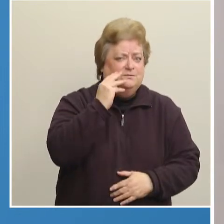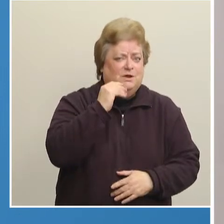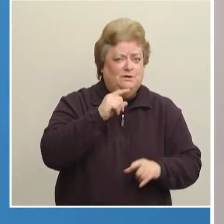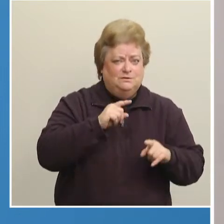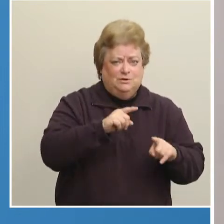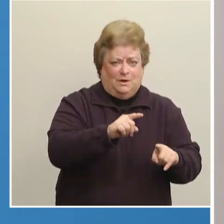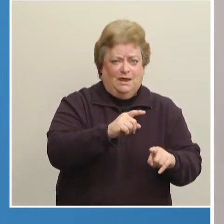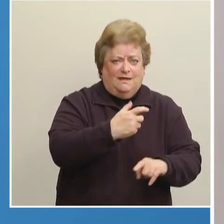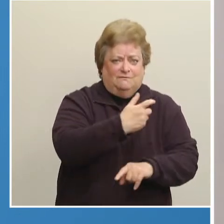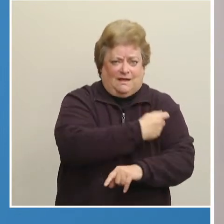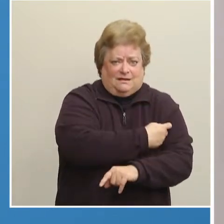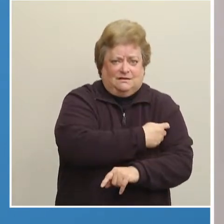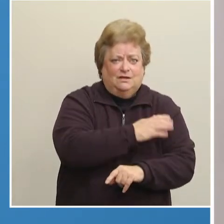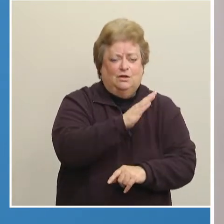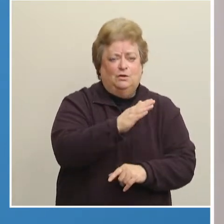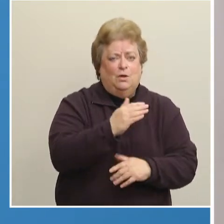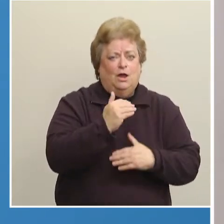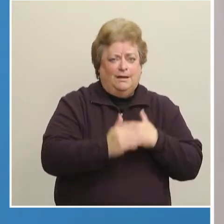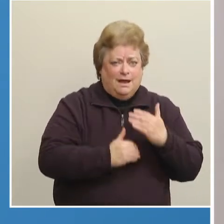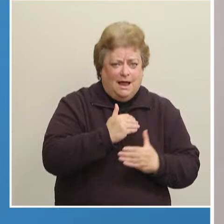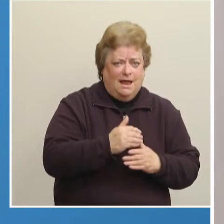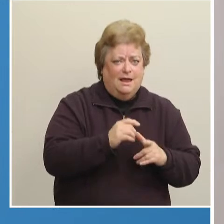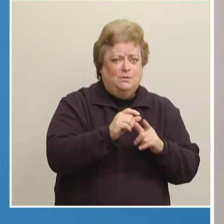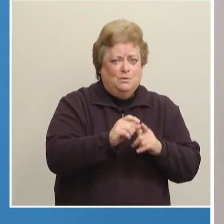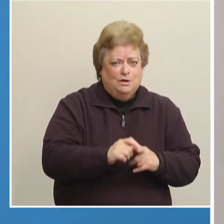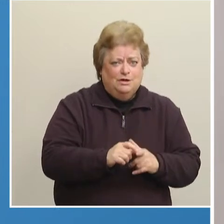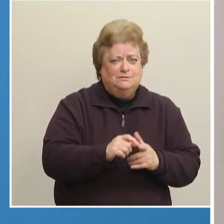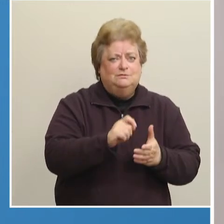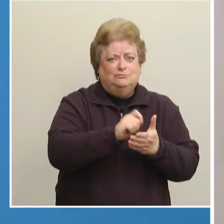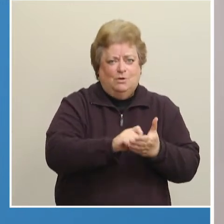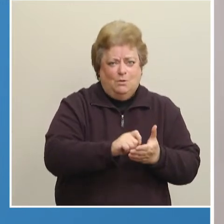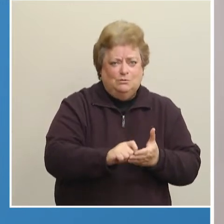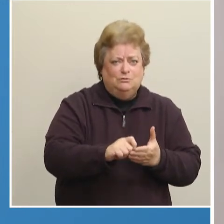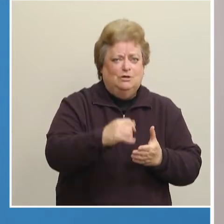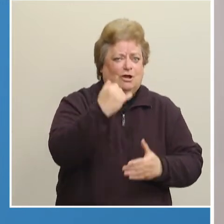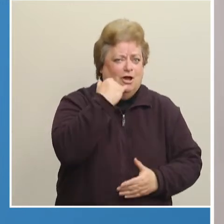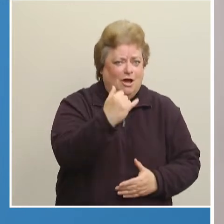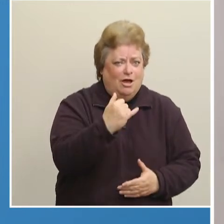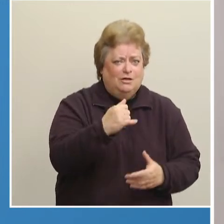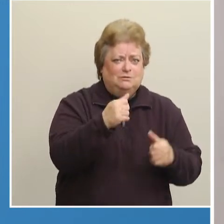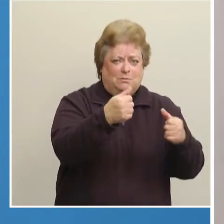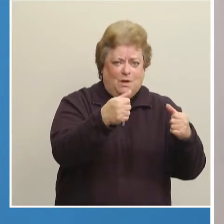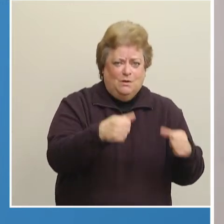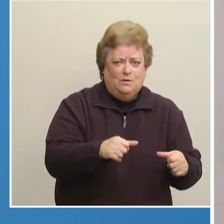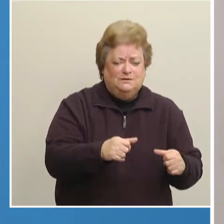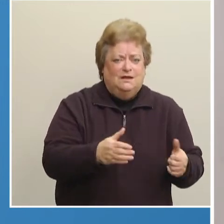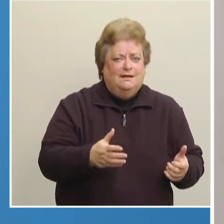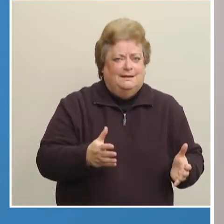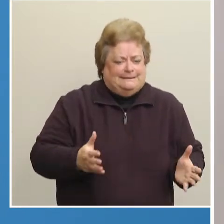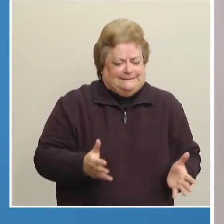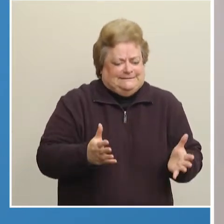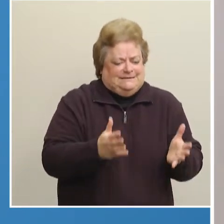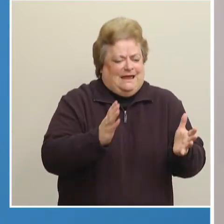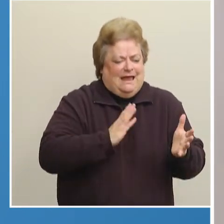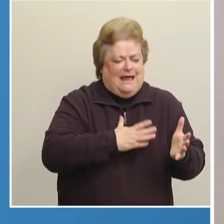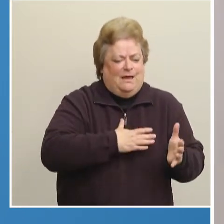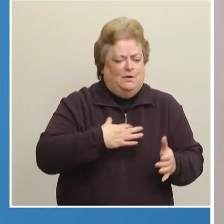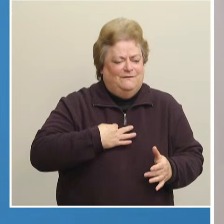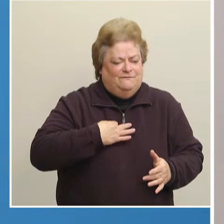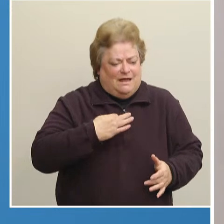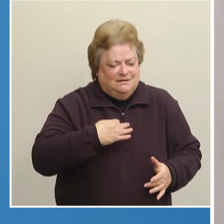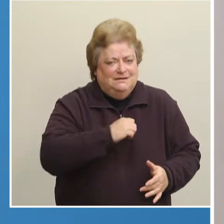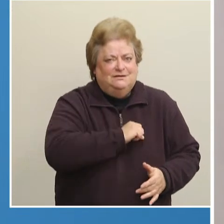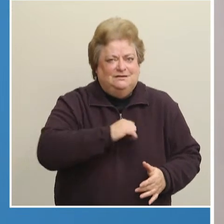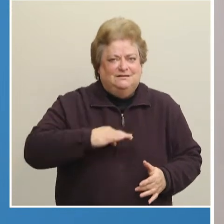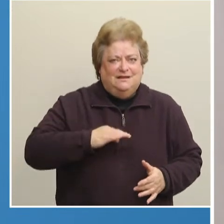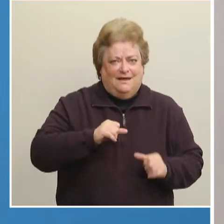clinics. Your kind words, notes, phone calls, and posts fuel our volunteers and staff through very long clinic